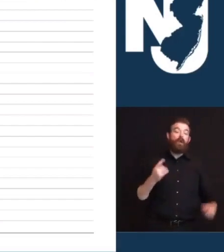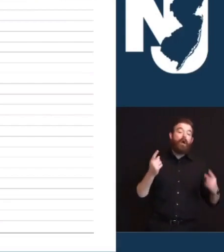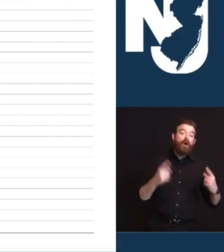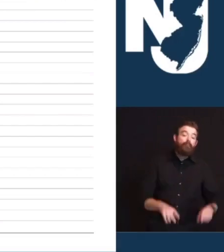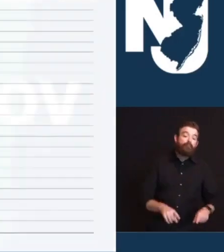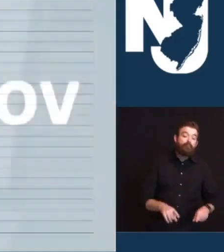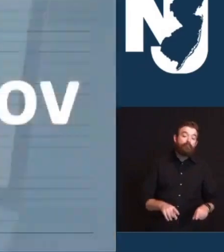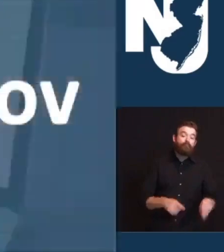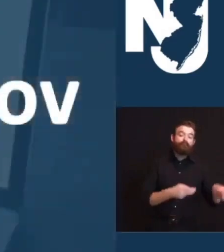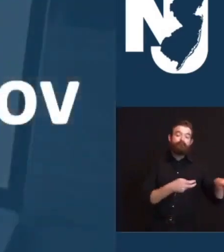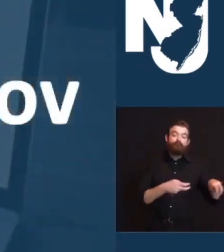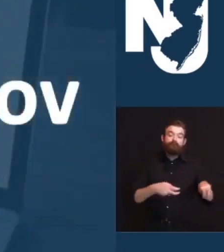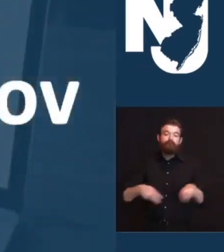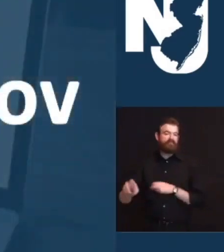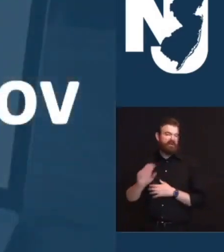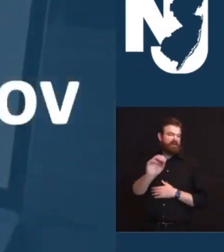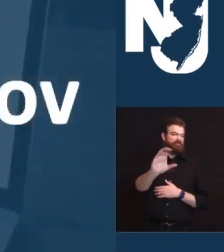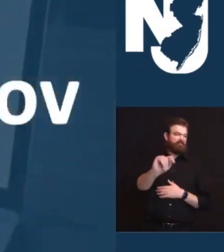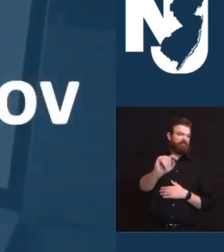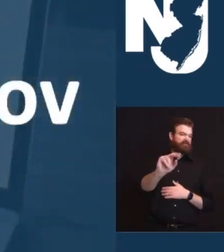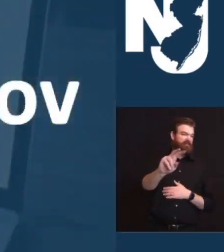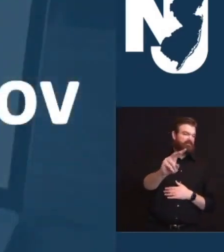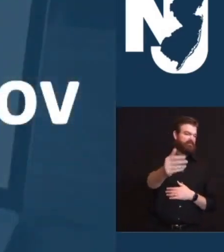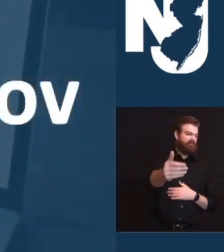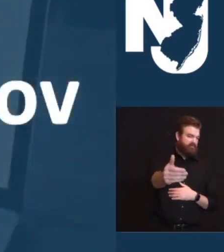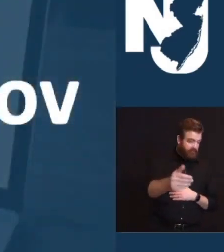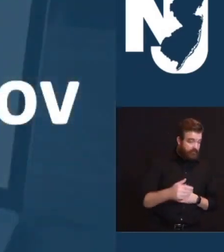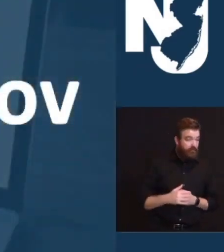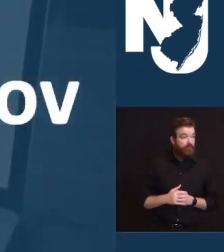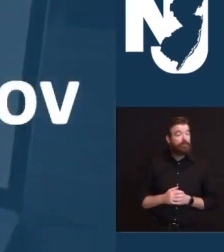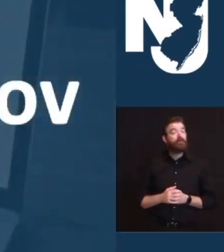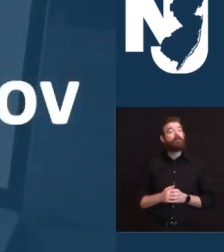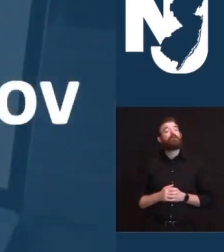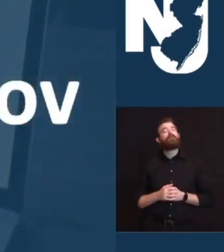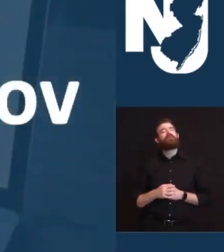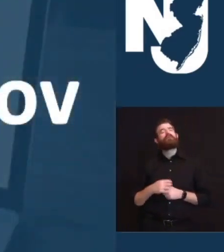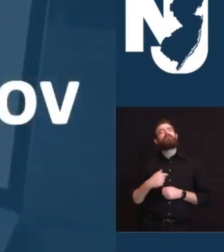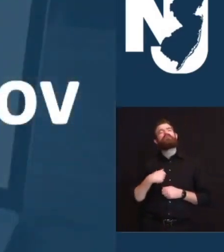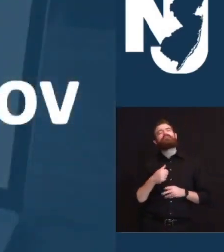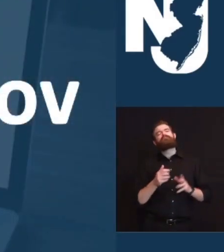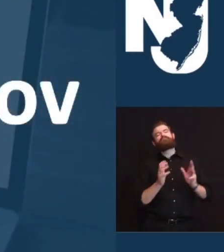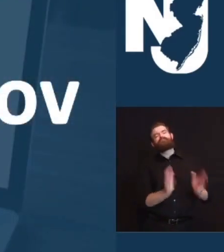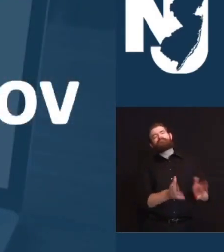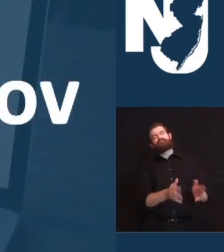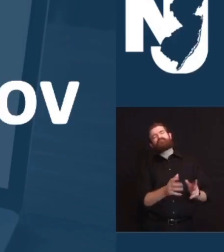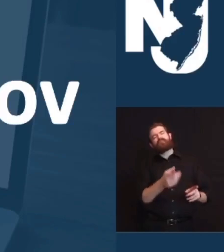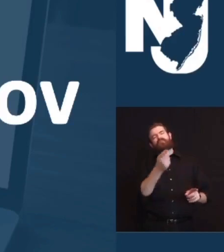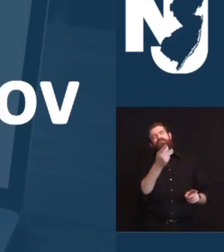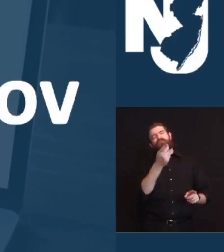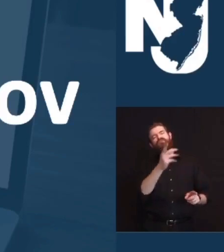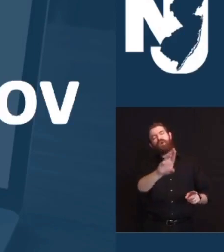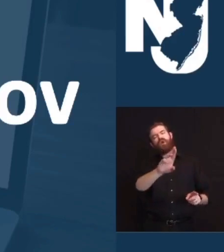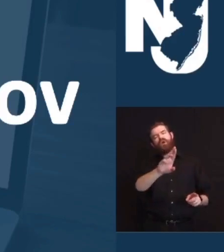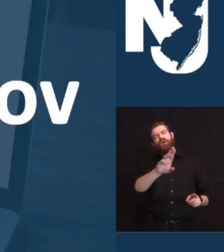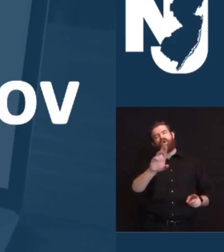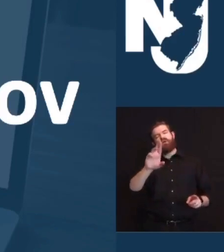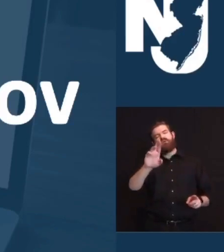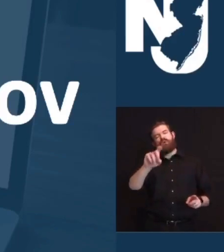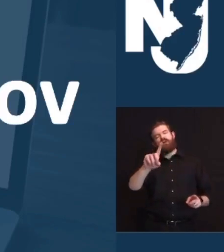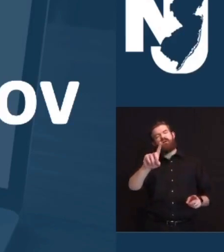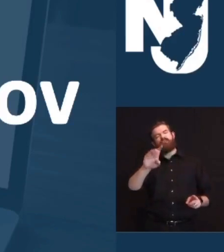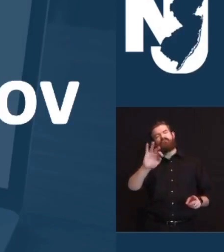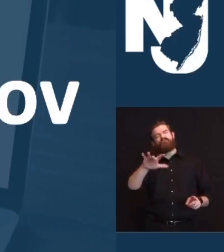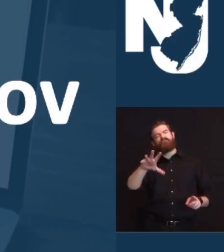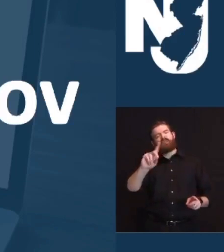Finally, on Tuesday, I had the opportunity to talk directly and privately with Dr. Bob Redfield, the director of the Centers for Disease Control